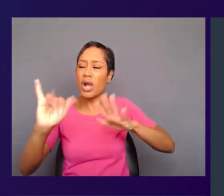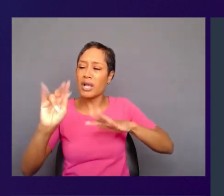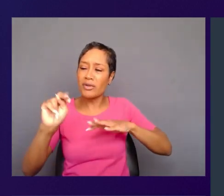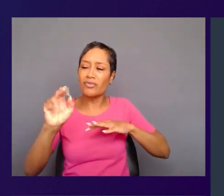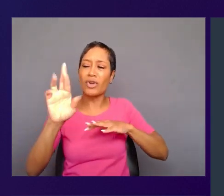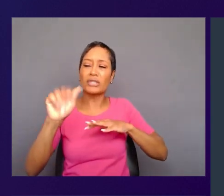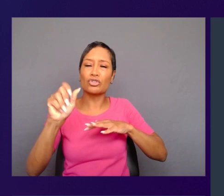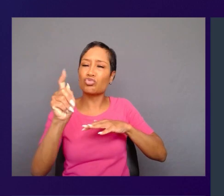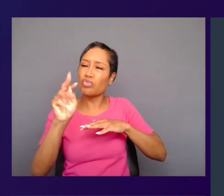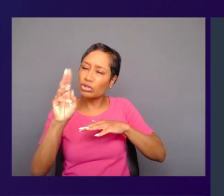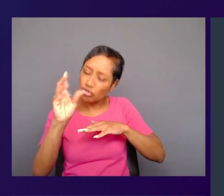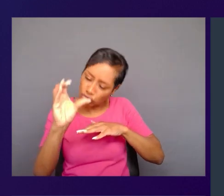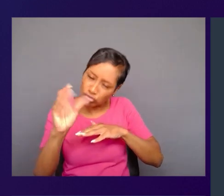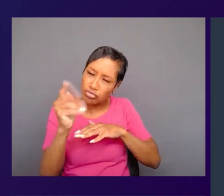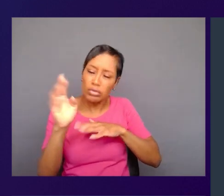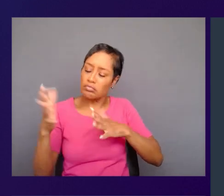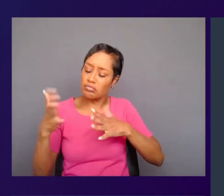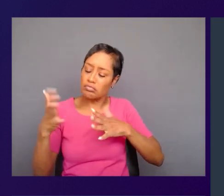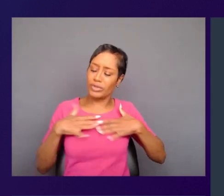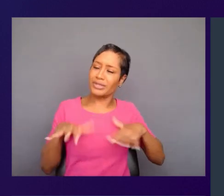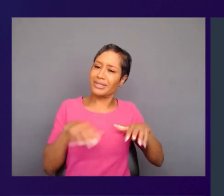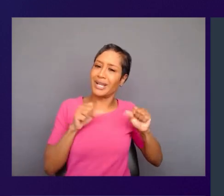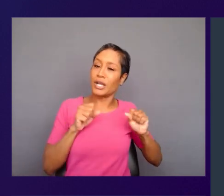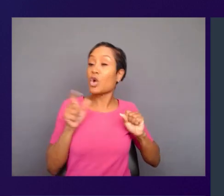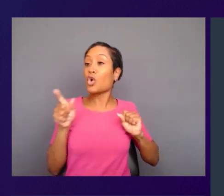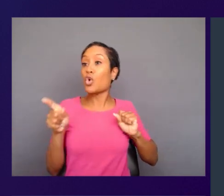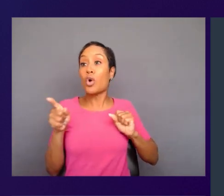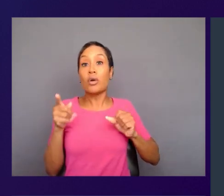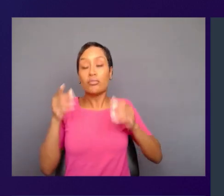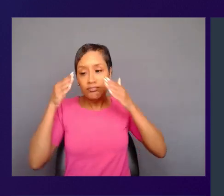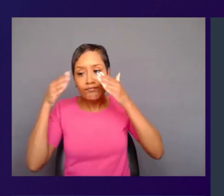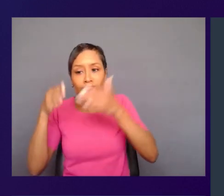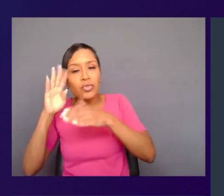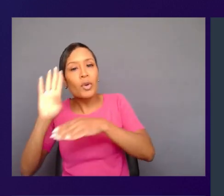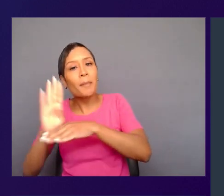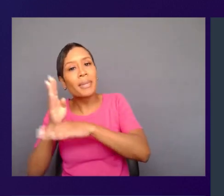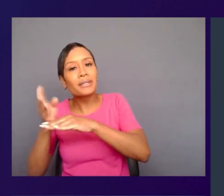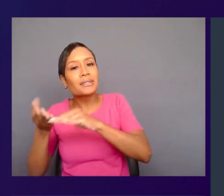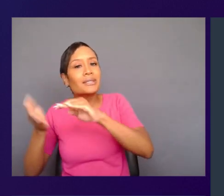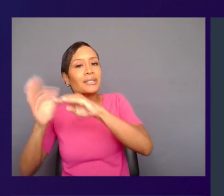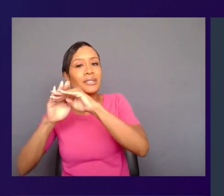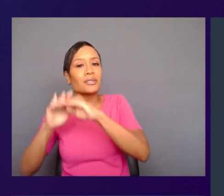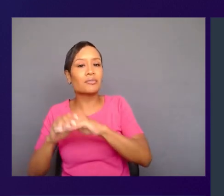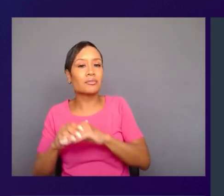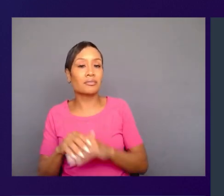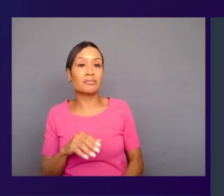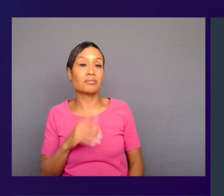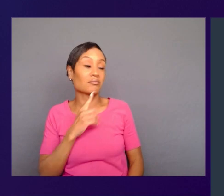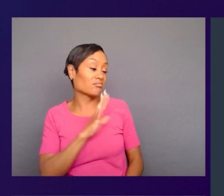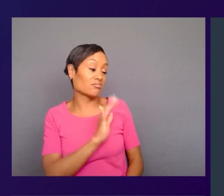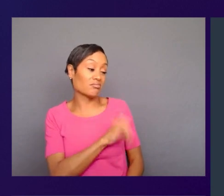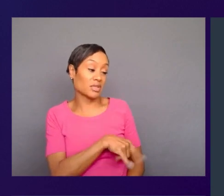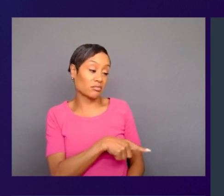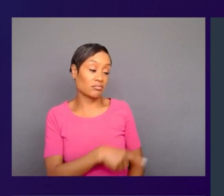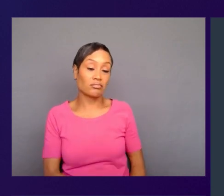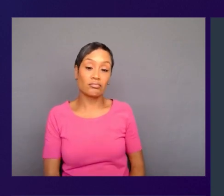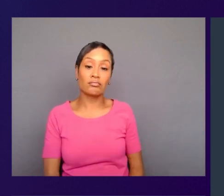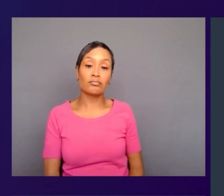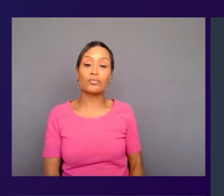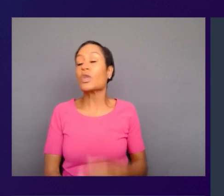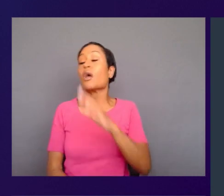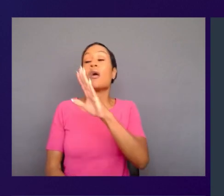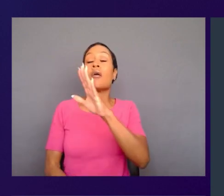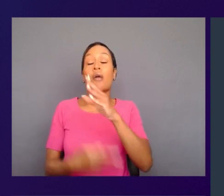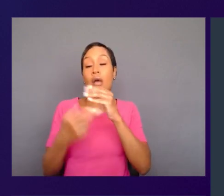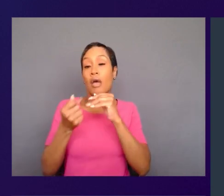your valuable resources adding to your business. Yeah, exactly. So I will say one of the